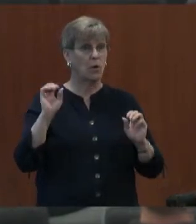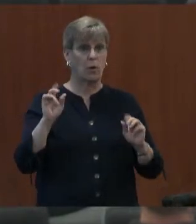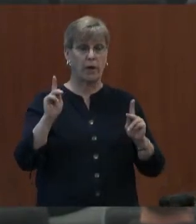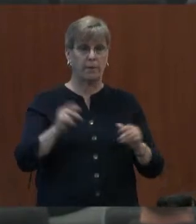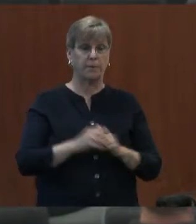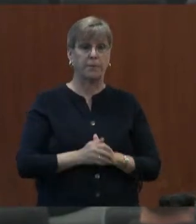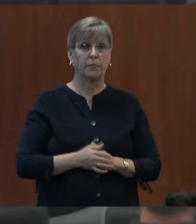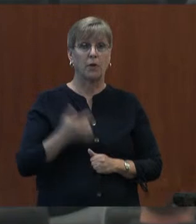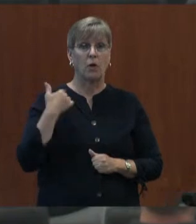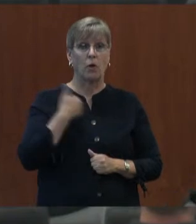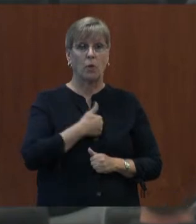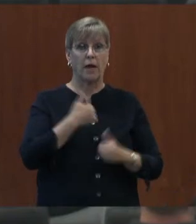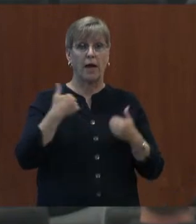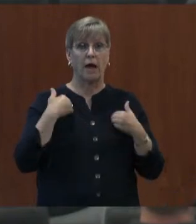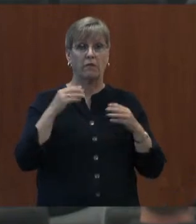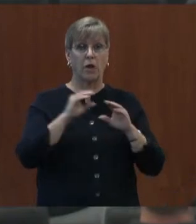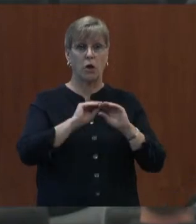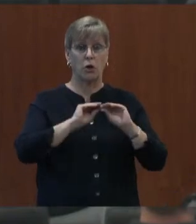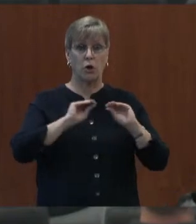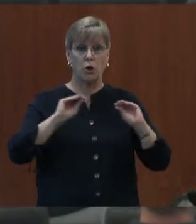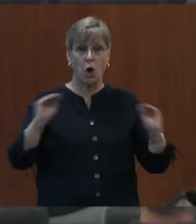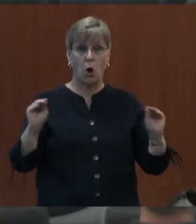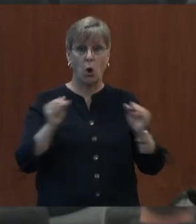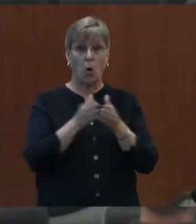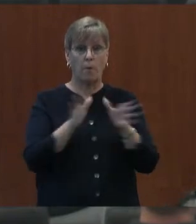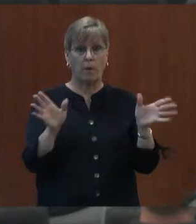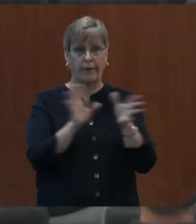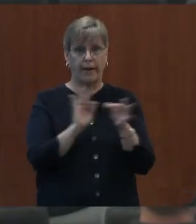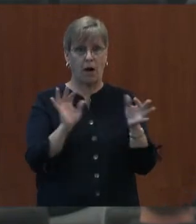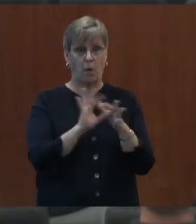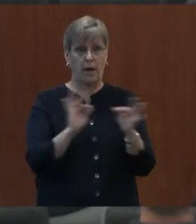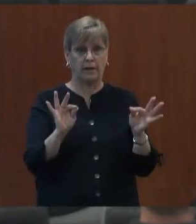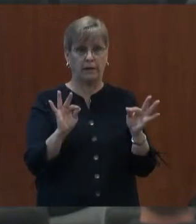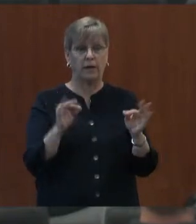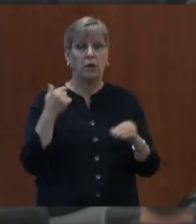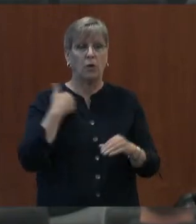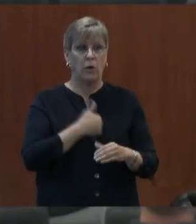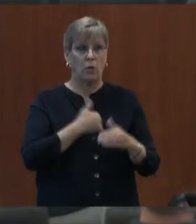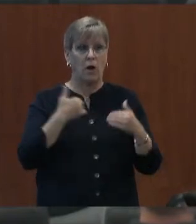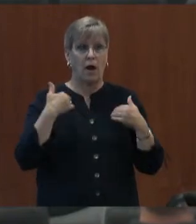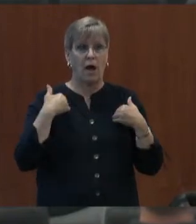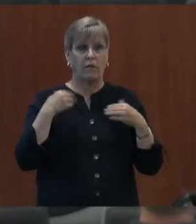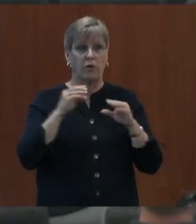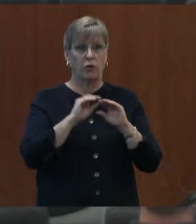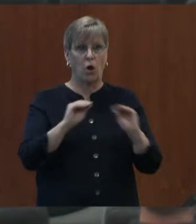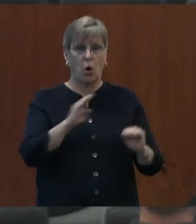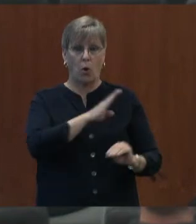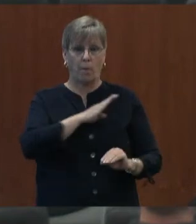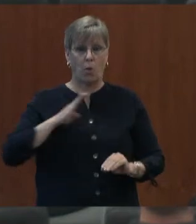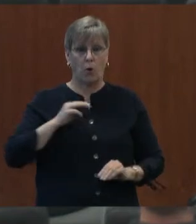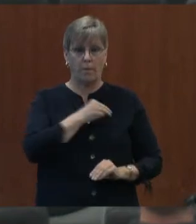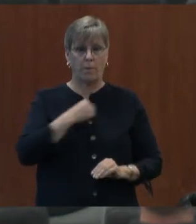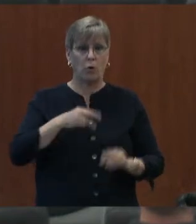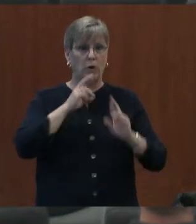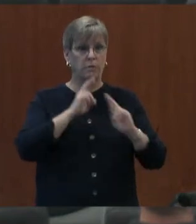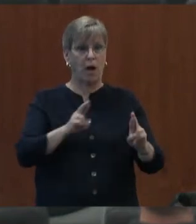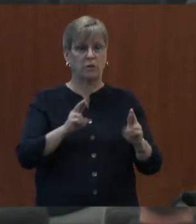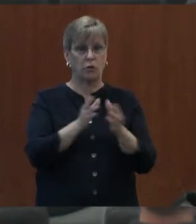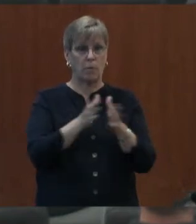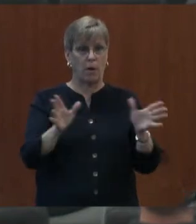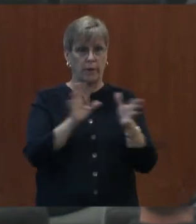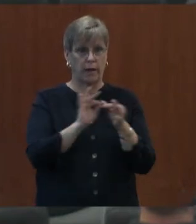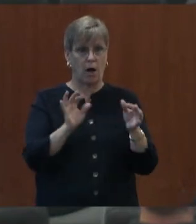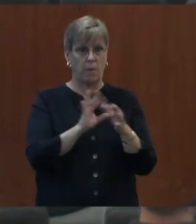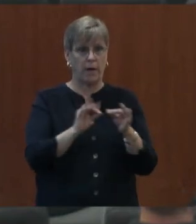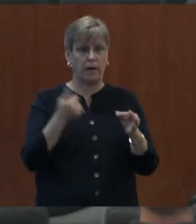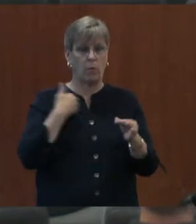Okay, so we have no public comment, so we will have no board member response to public comment, and we'll move right